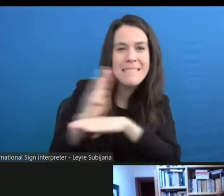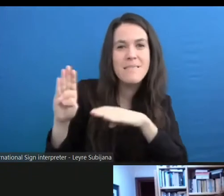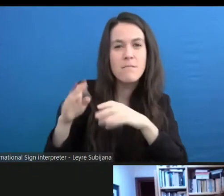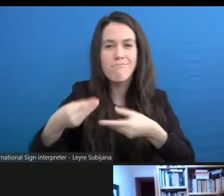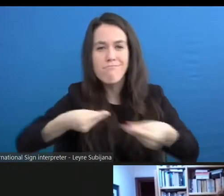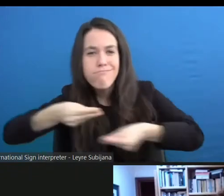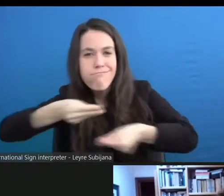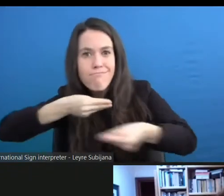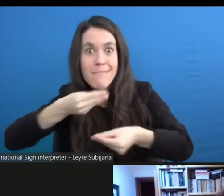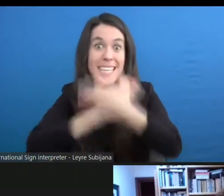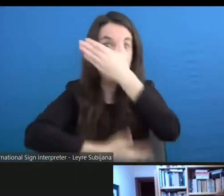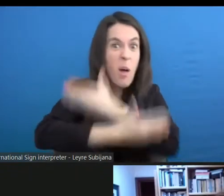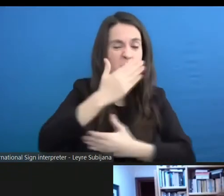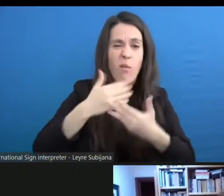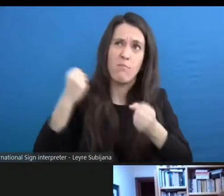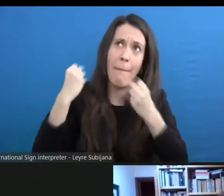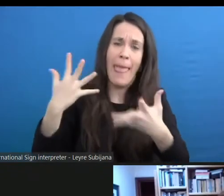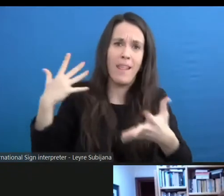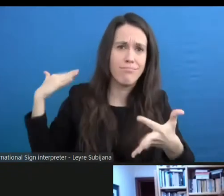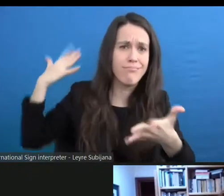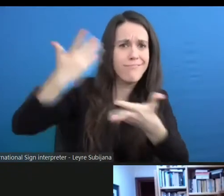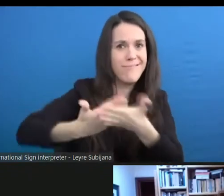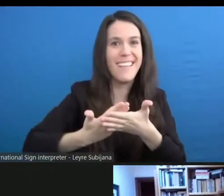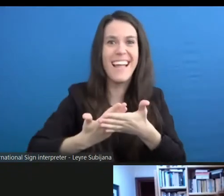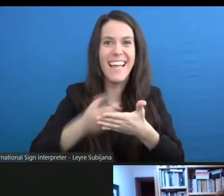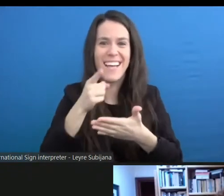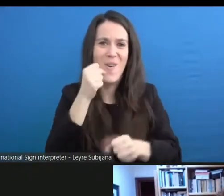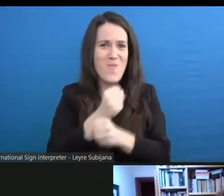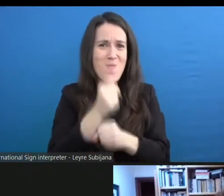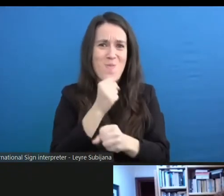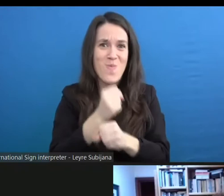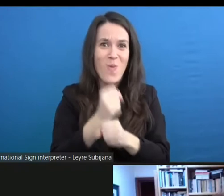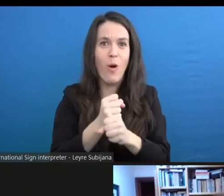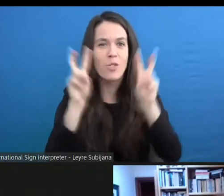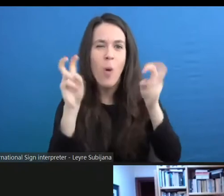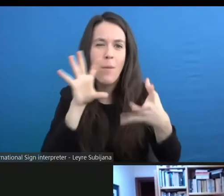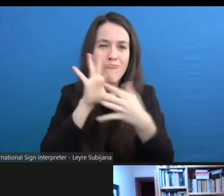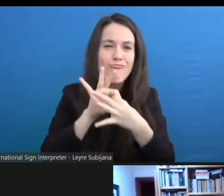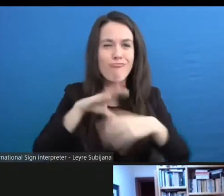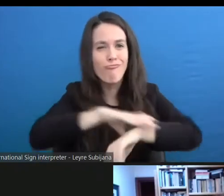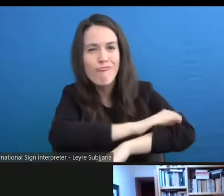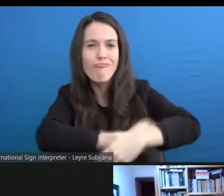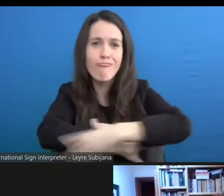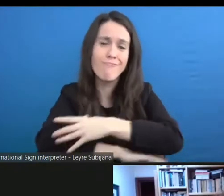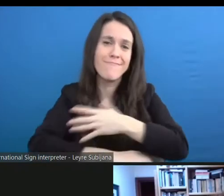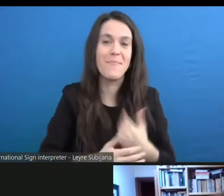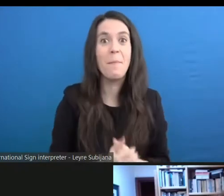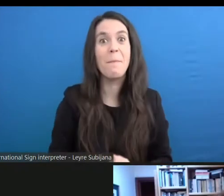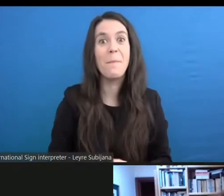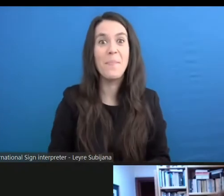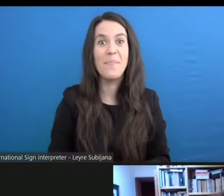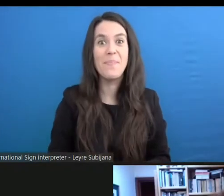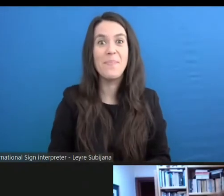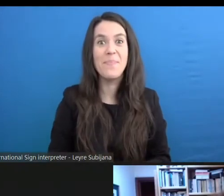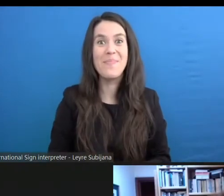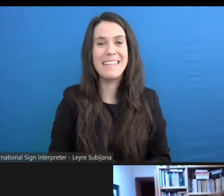many years. And already before we met many years, you already had been working on this issue for a long time. But not only have you this